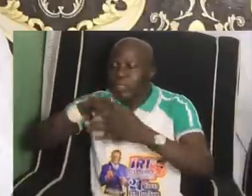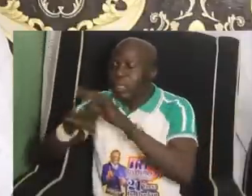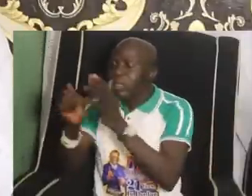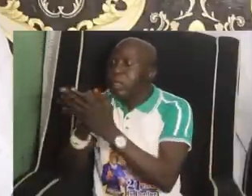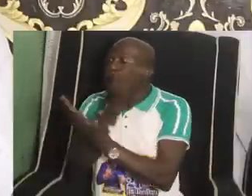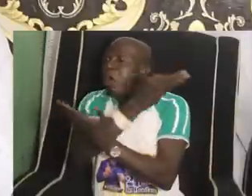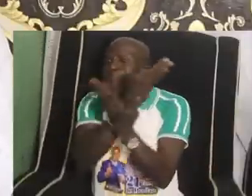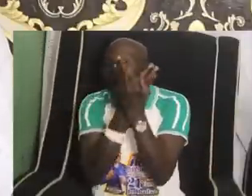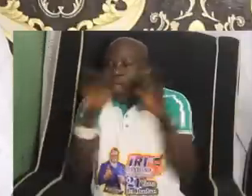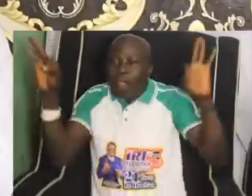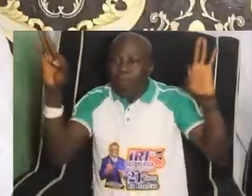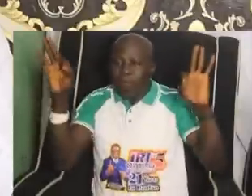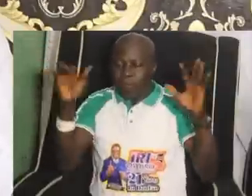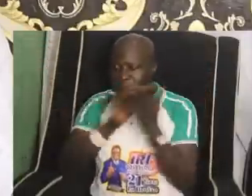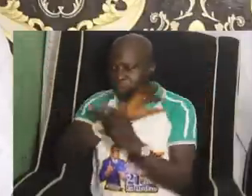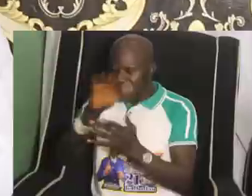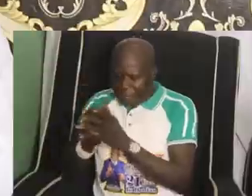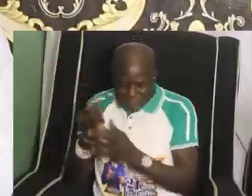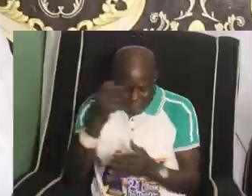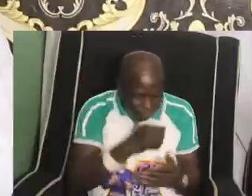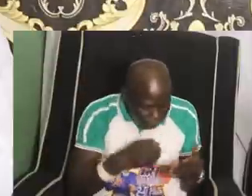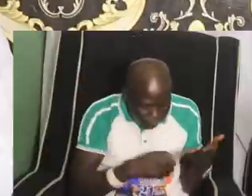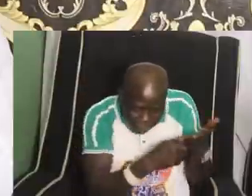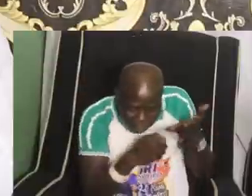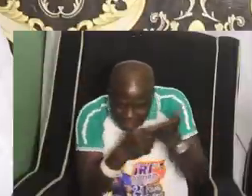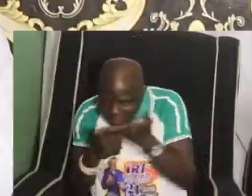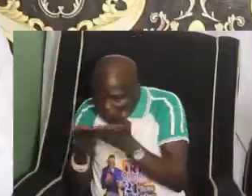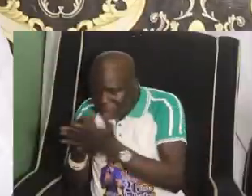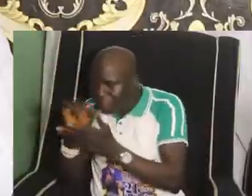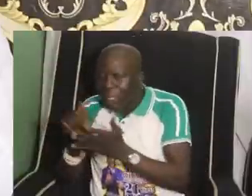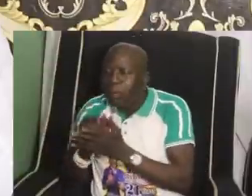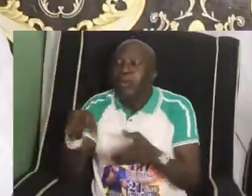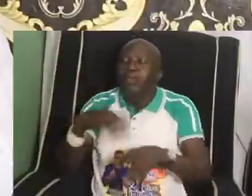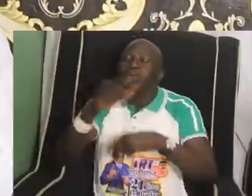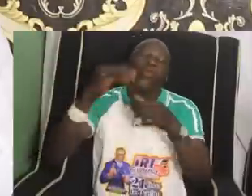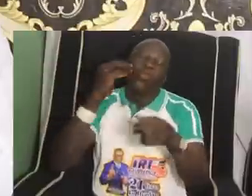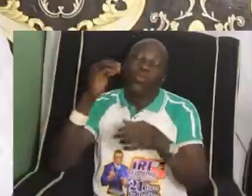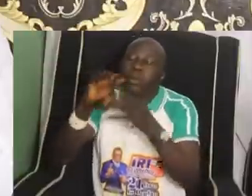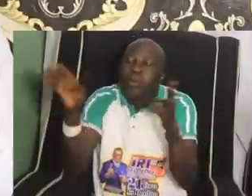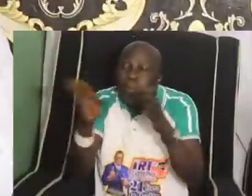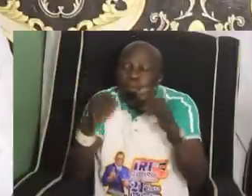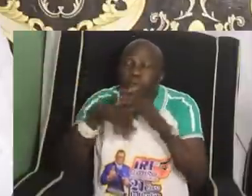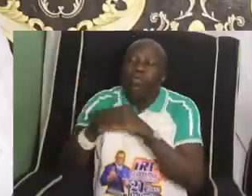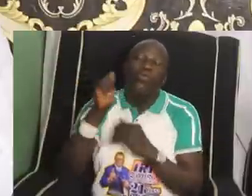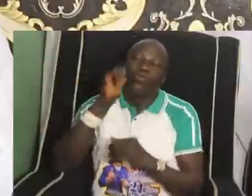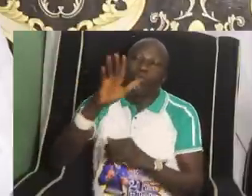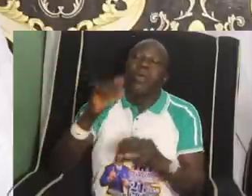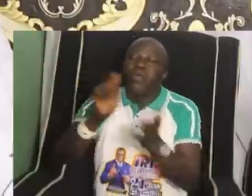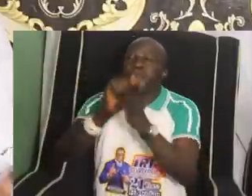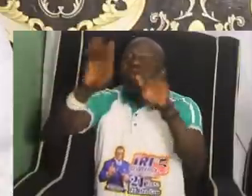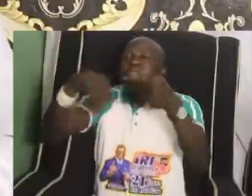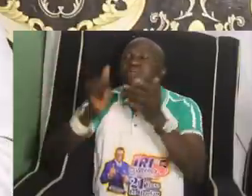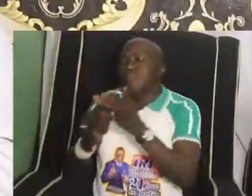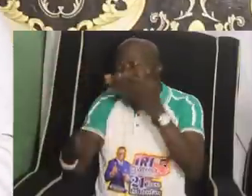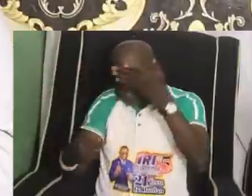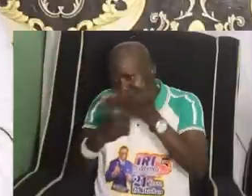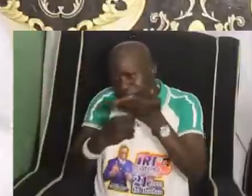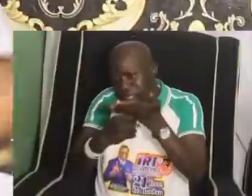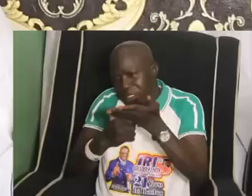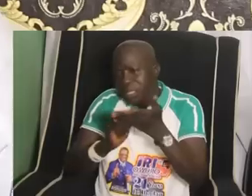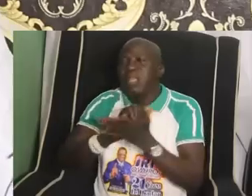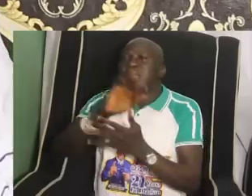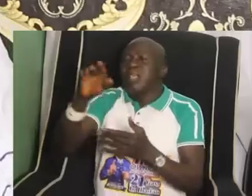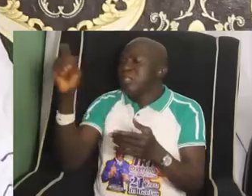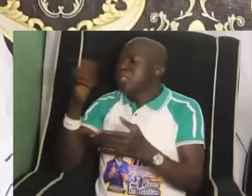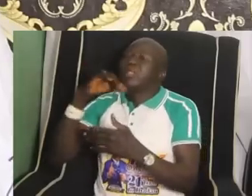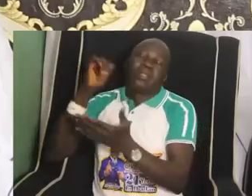off, he wants to pick that charger to charge it, but on his way, he met a woman who gave him charger. Allah is so